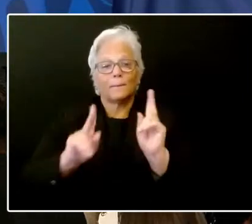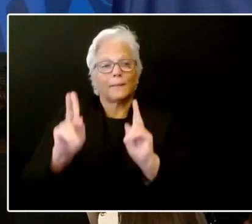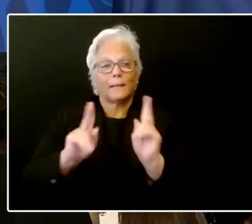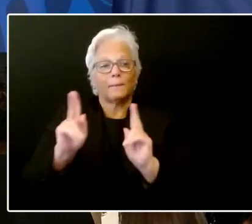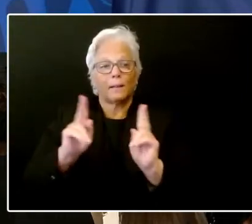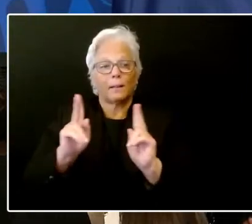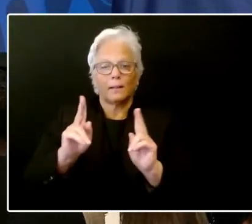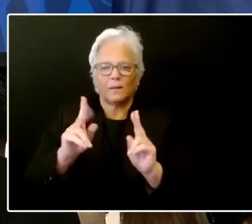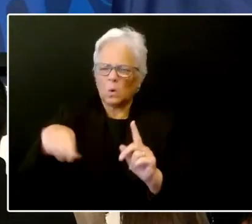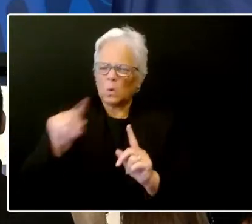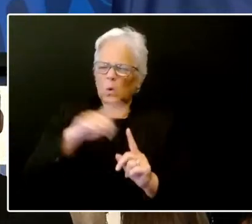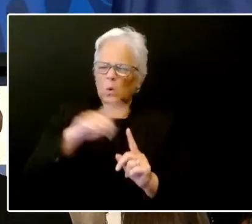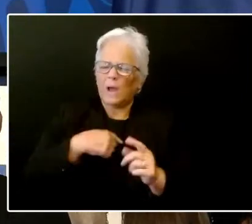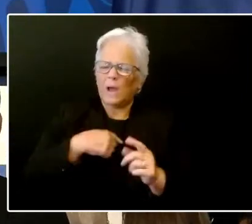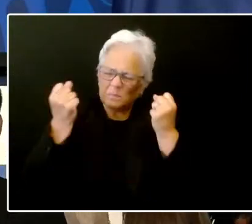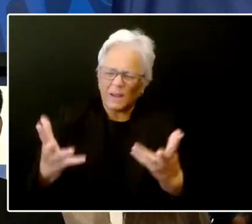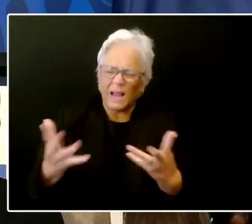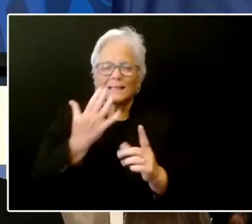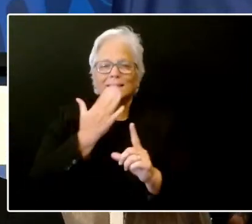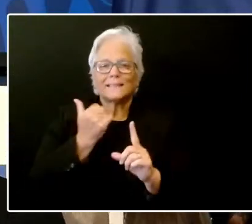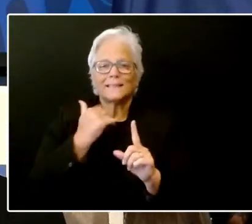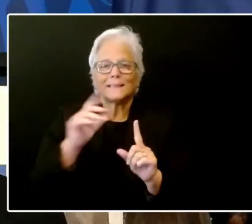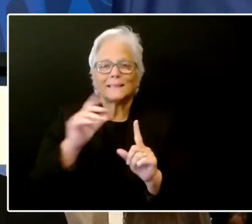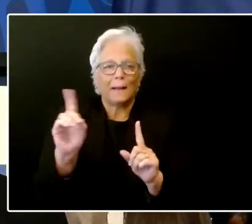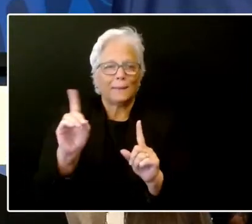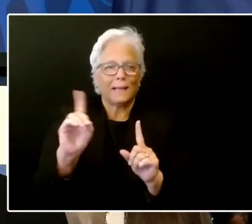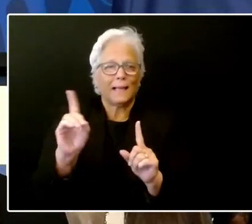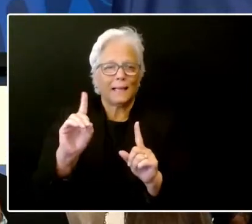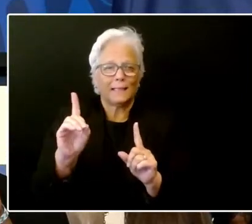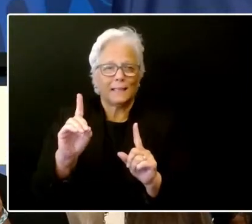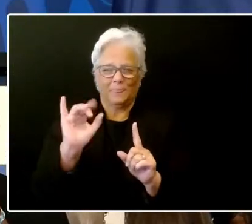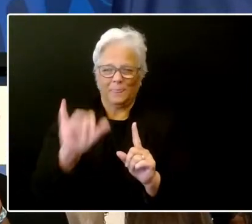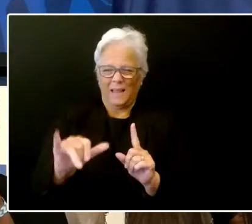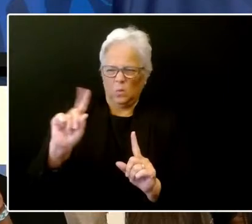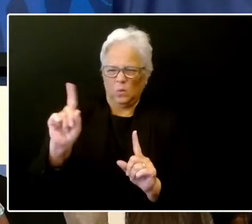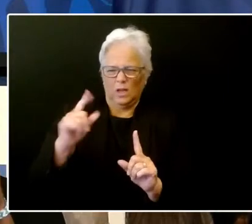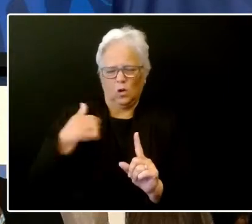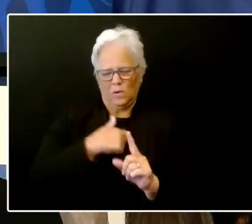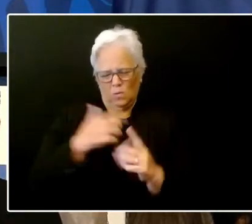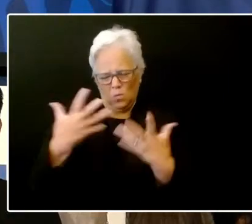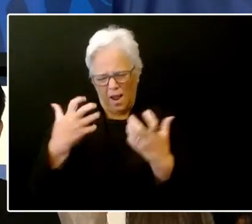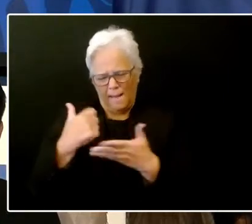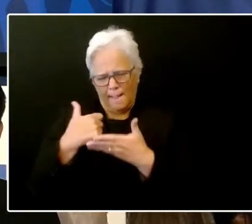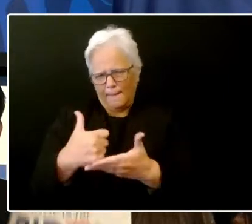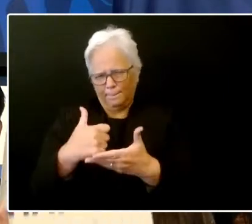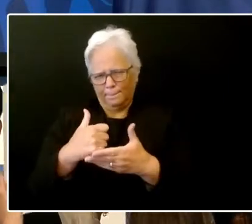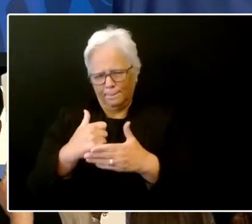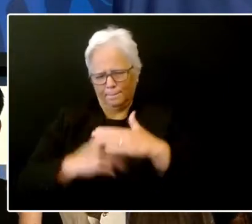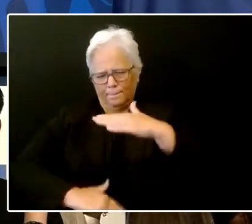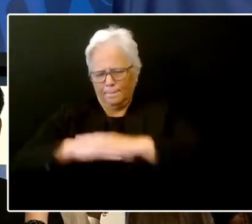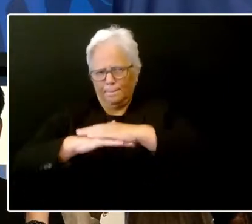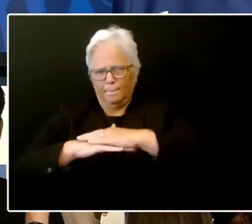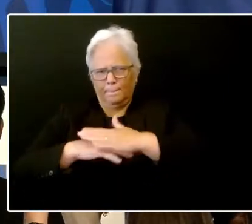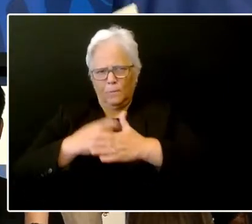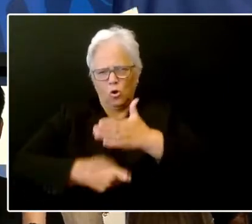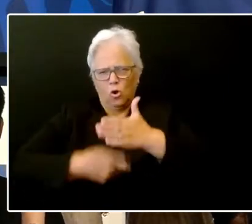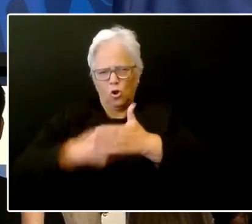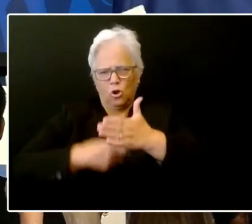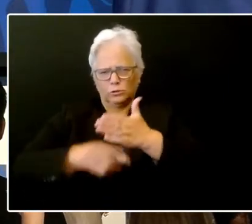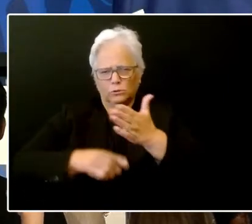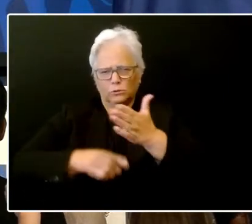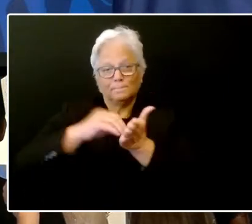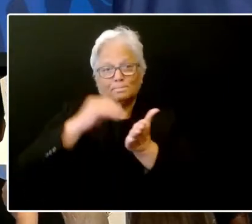We are finally making it so that medical debt cannot be used against your credit score.